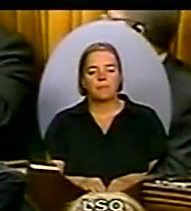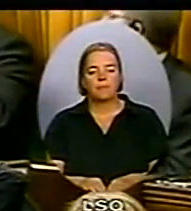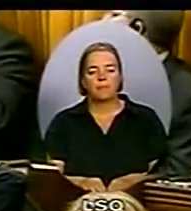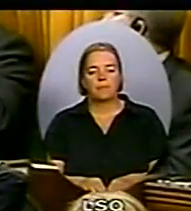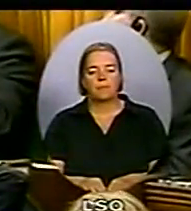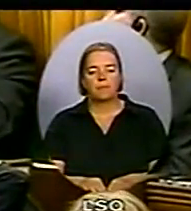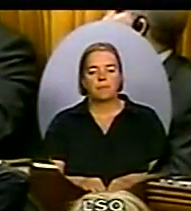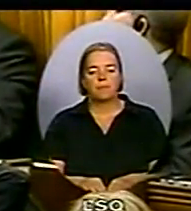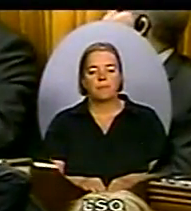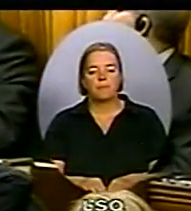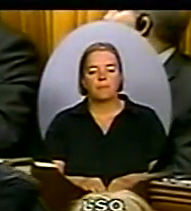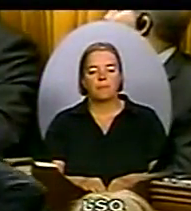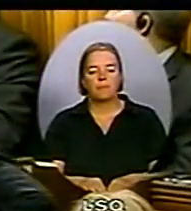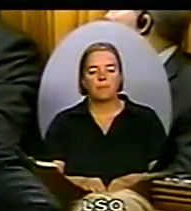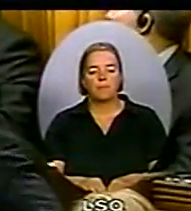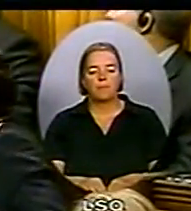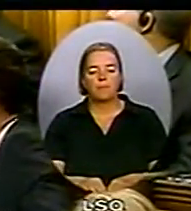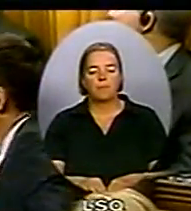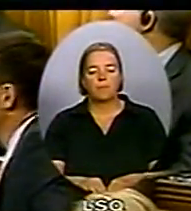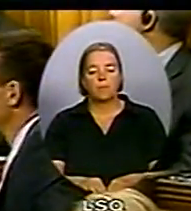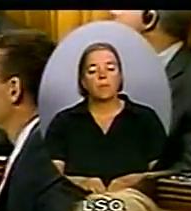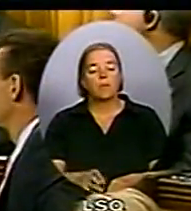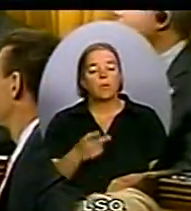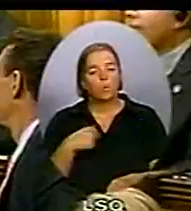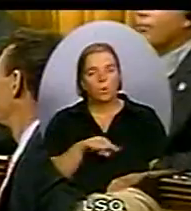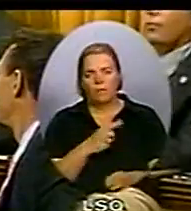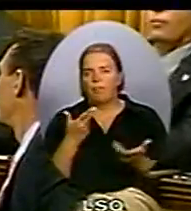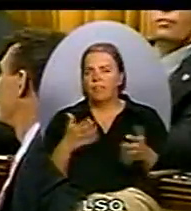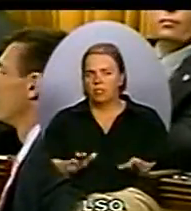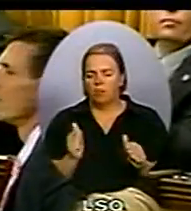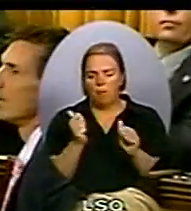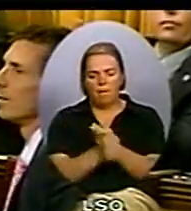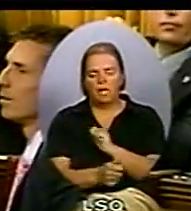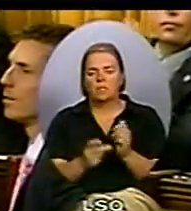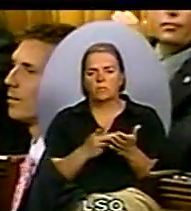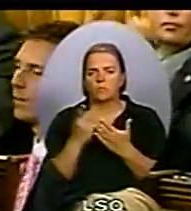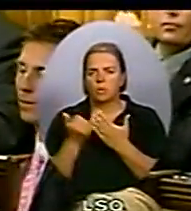We already brought in such legislation. It's called the Accountability Act.